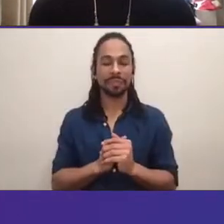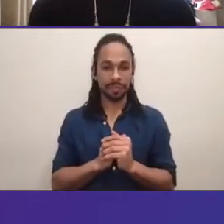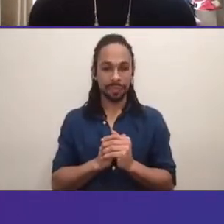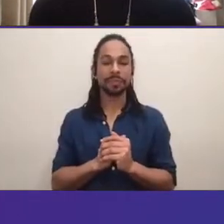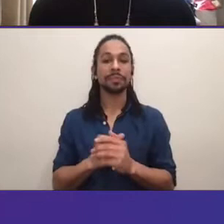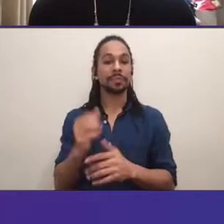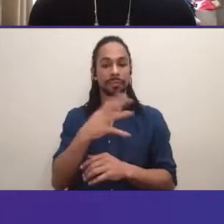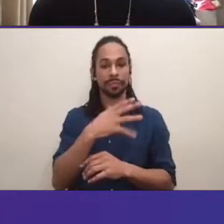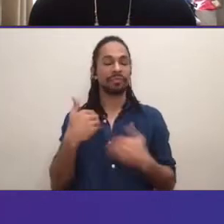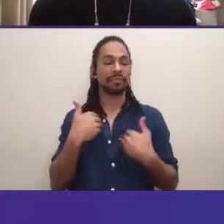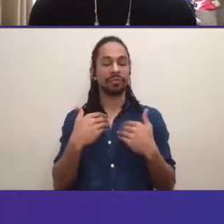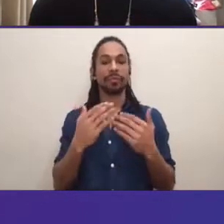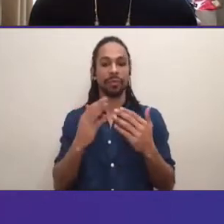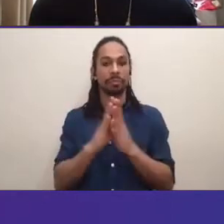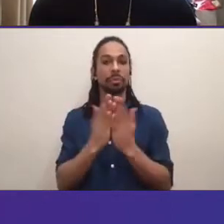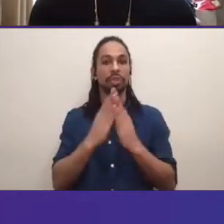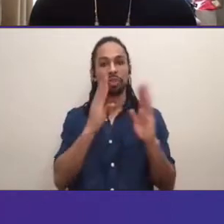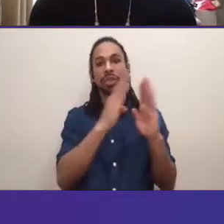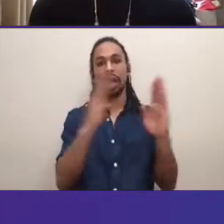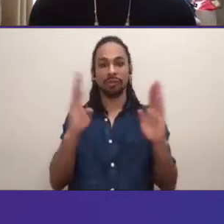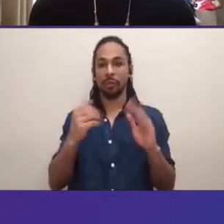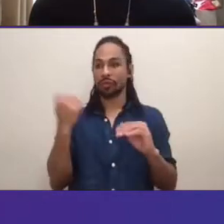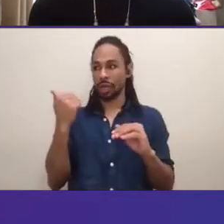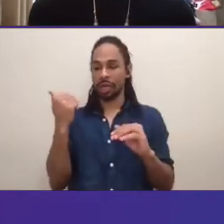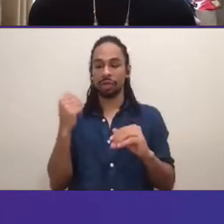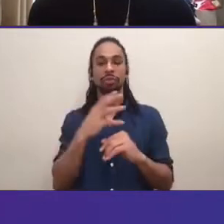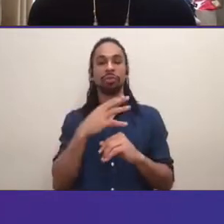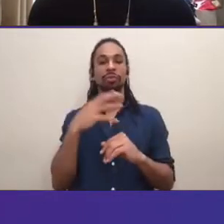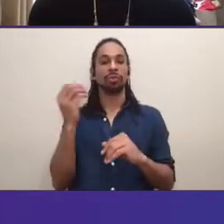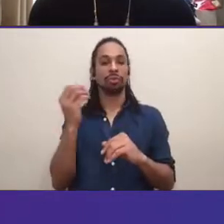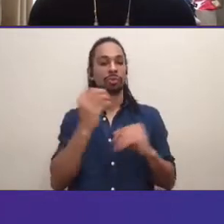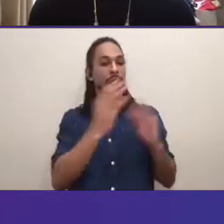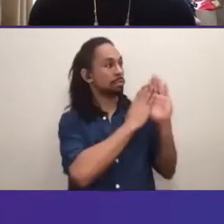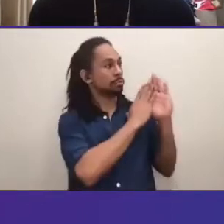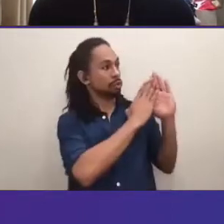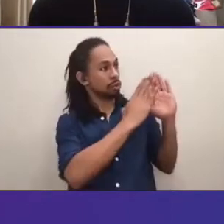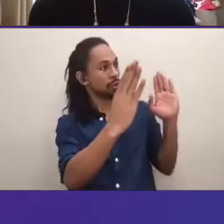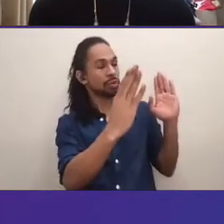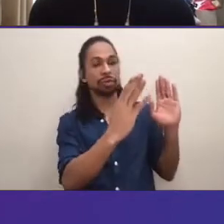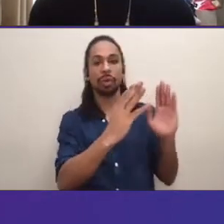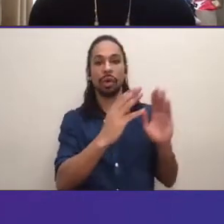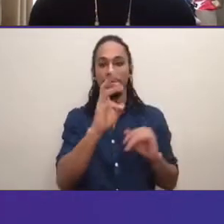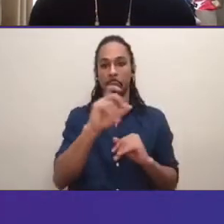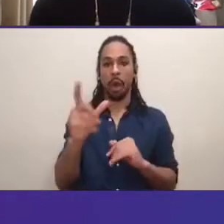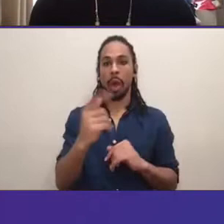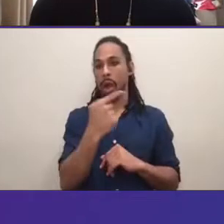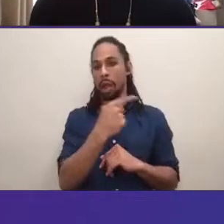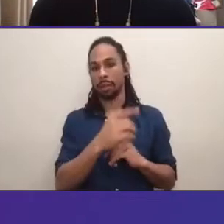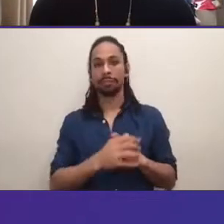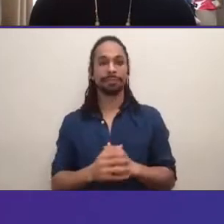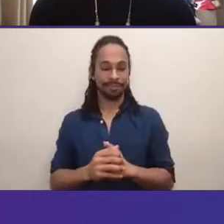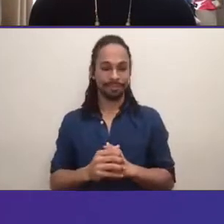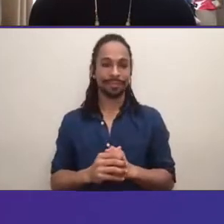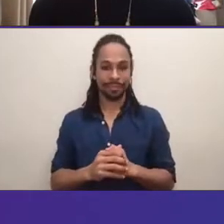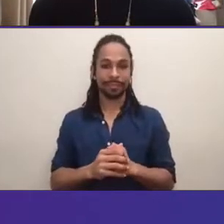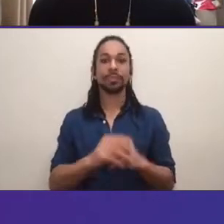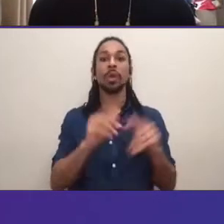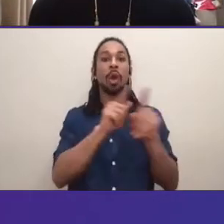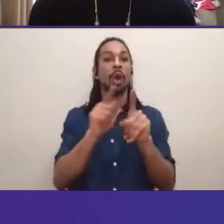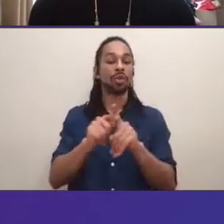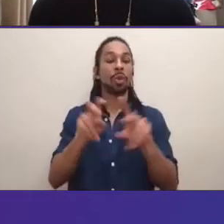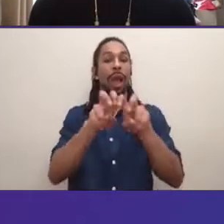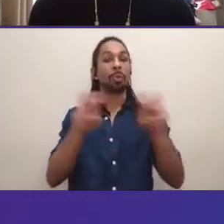There's a bookshelf to one side and books lining a shelf on the wall to the other side, as well as a couch,